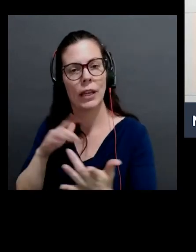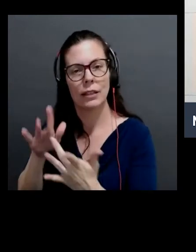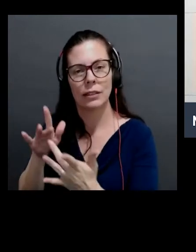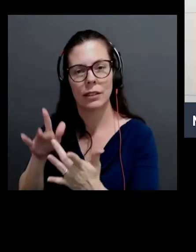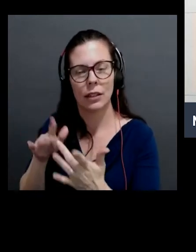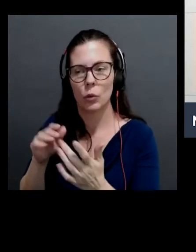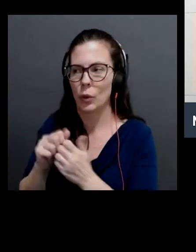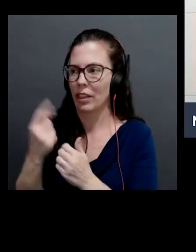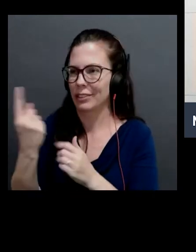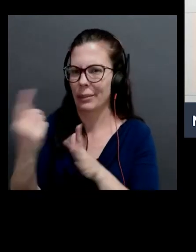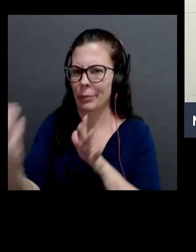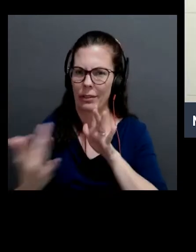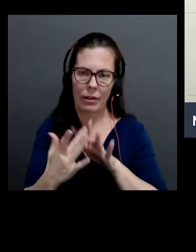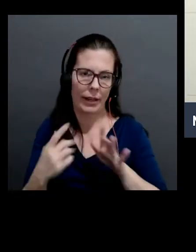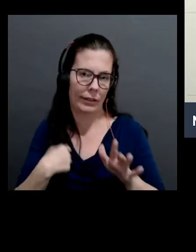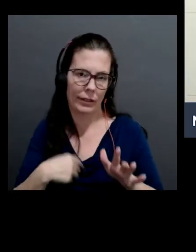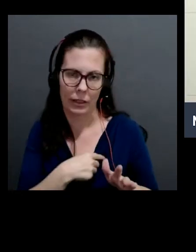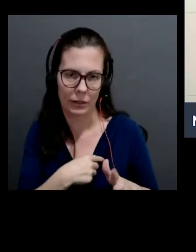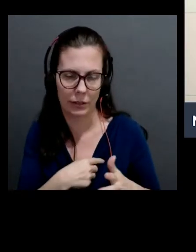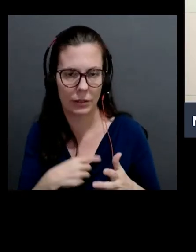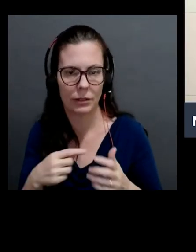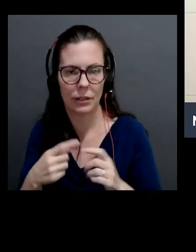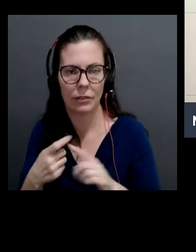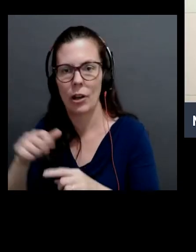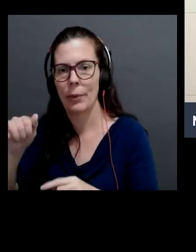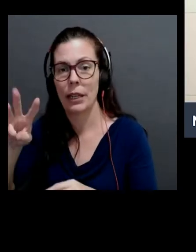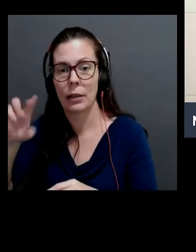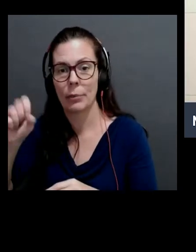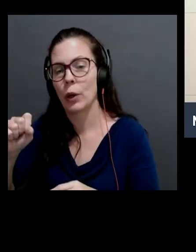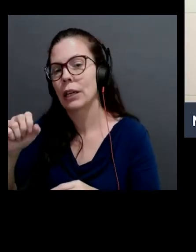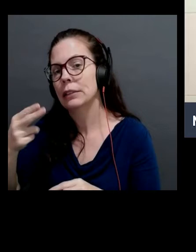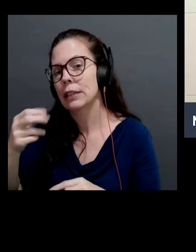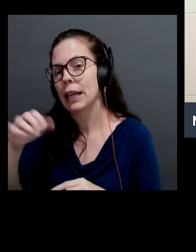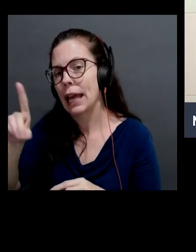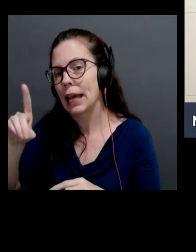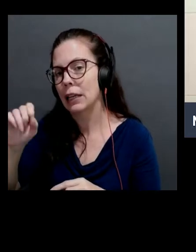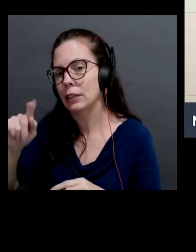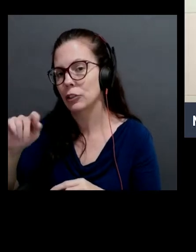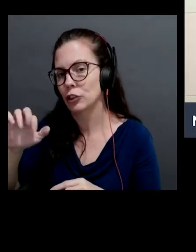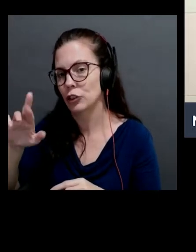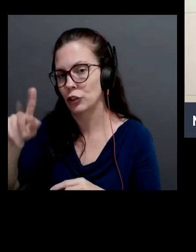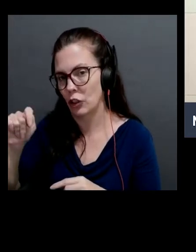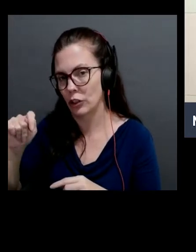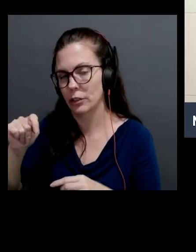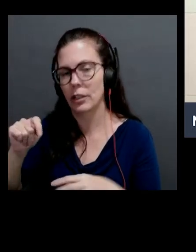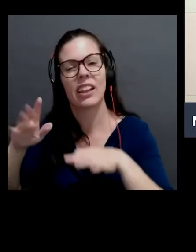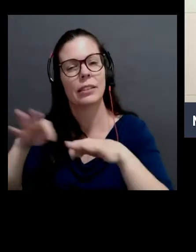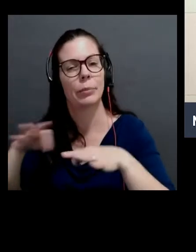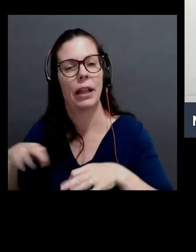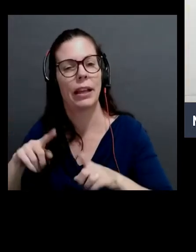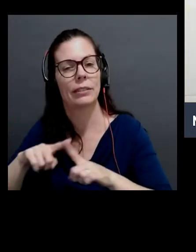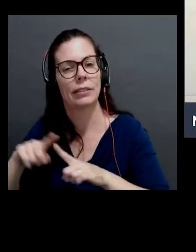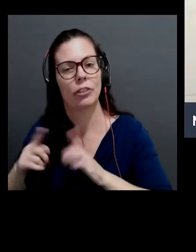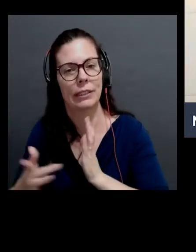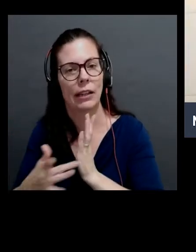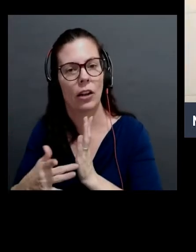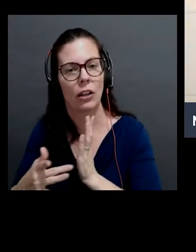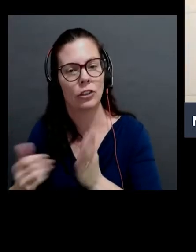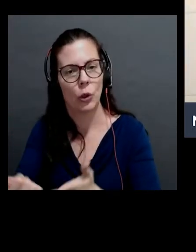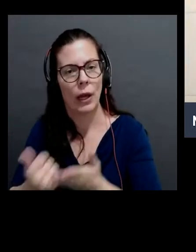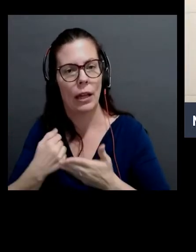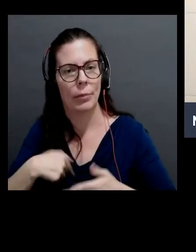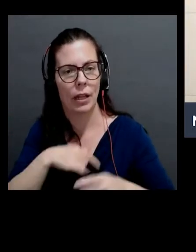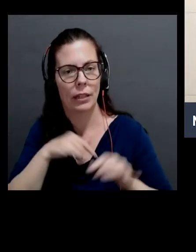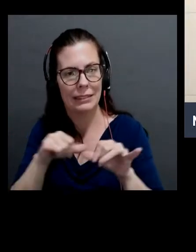somebody got in touch with us from AWS EdStart, and they kind of walked us through these technologies that could really help us scale